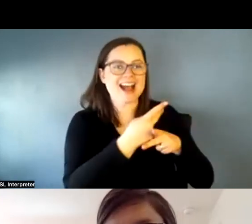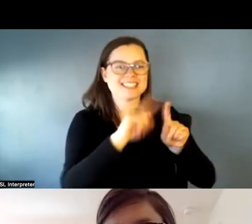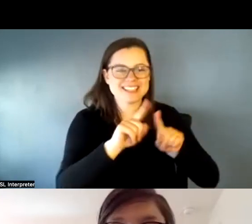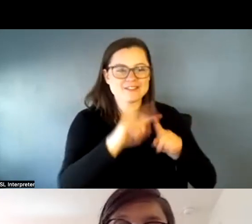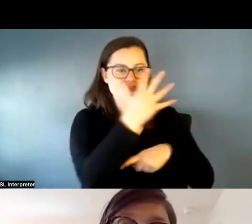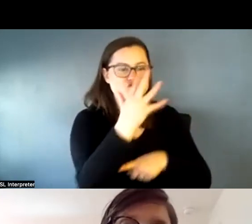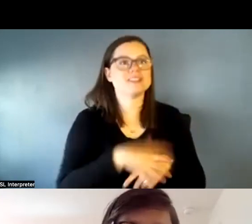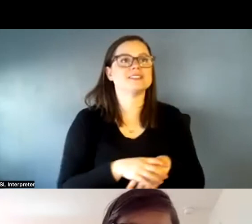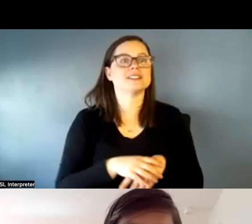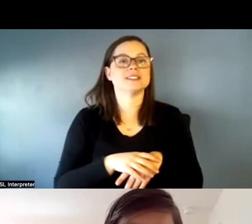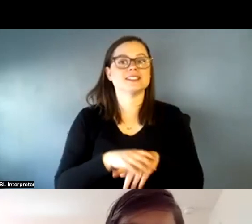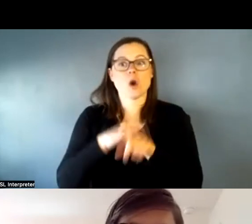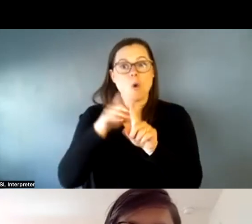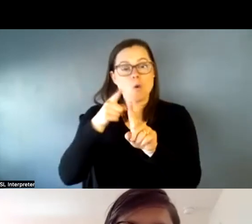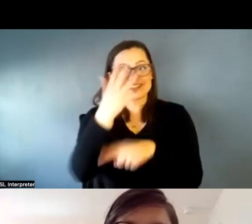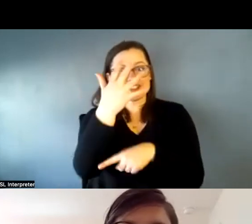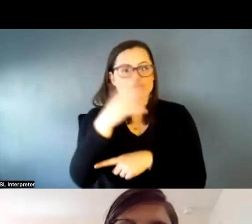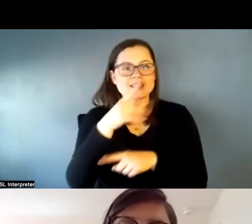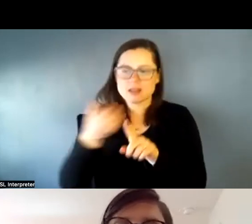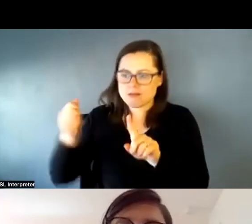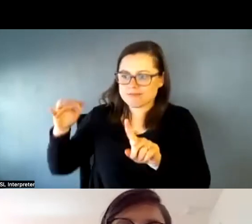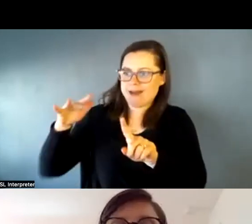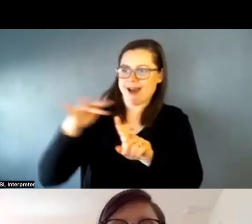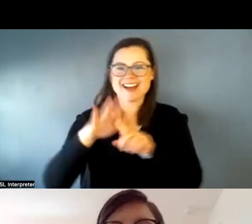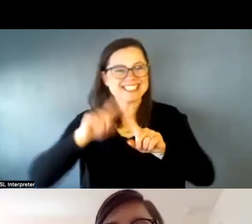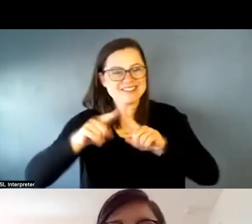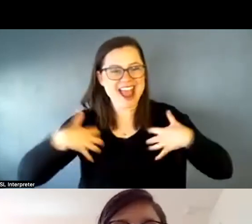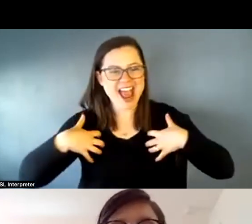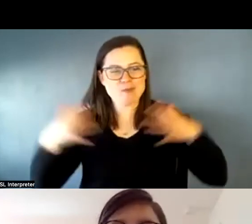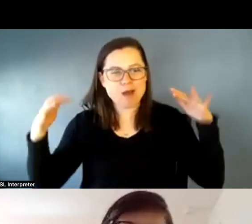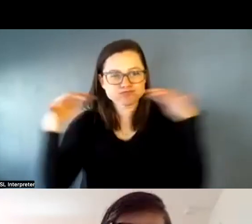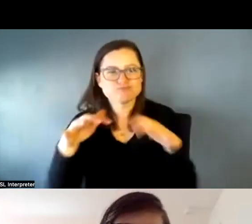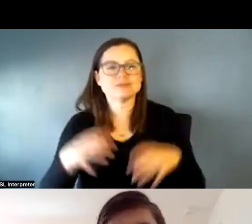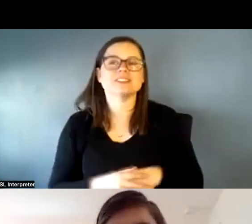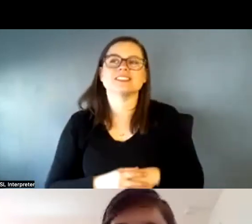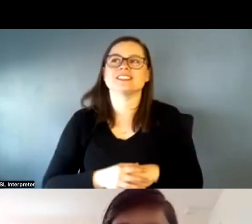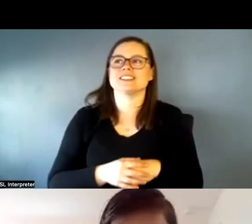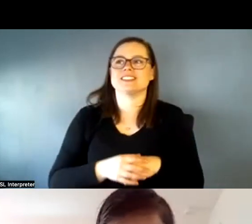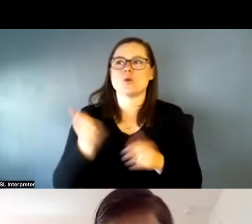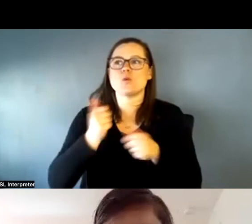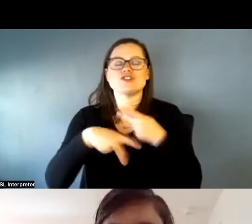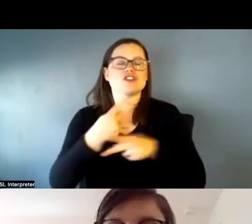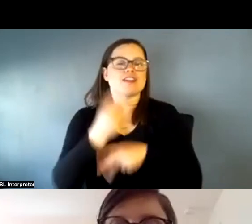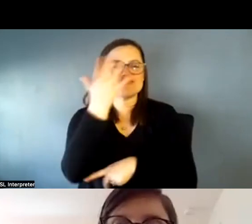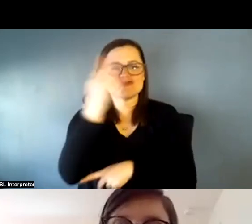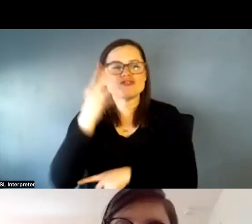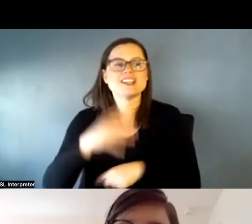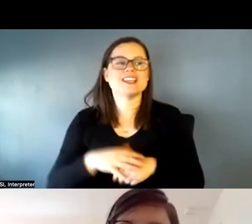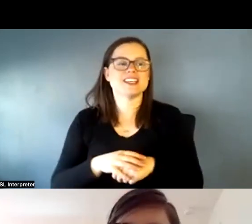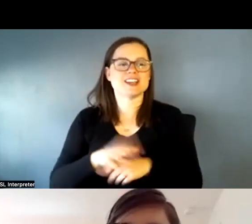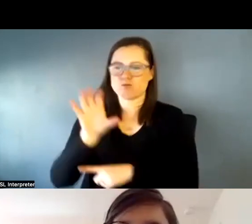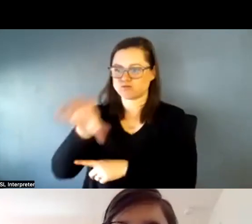attract, more wildlife, which trees are active hubs for